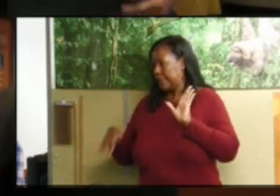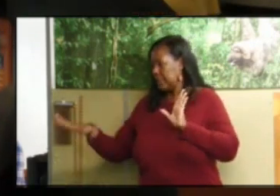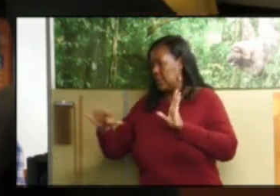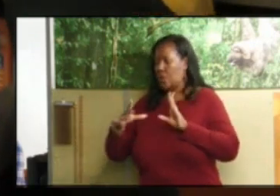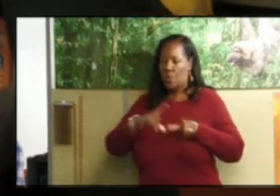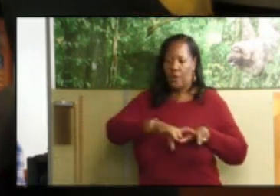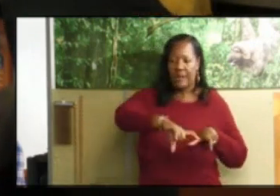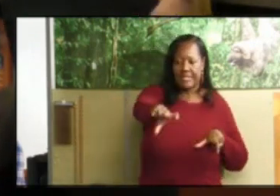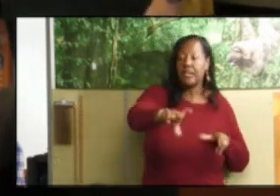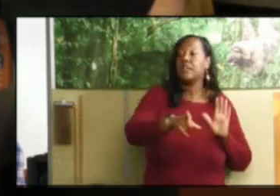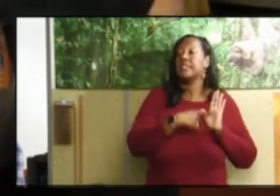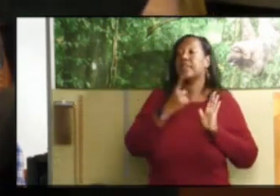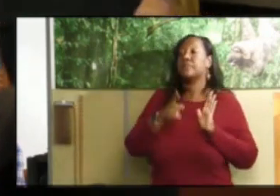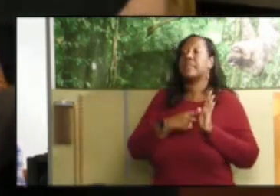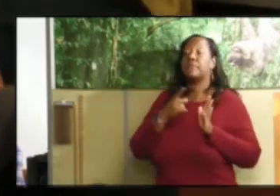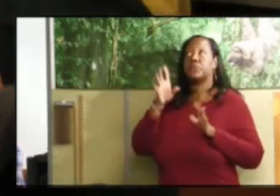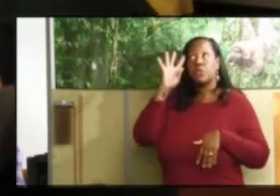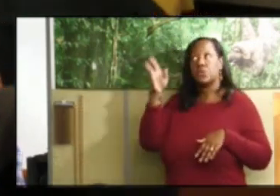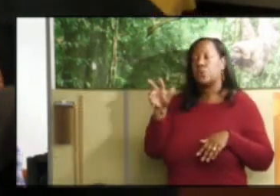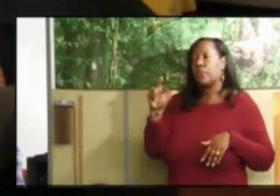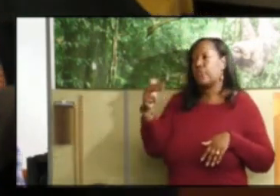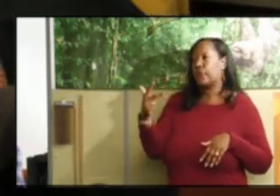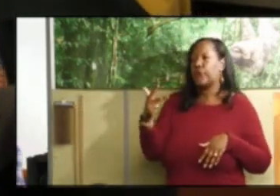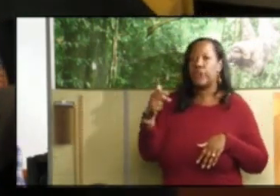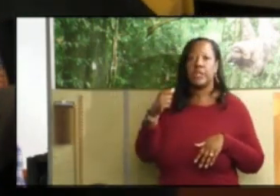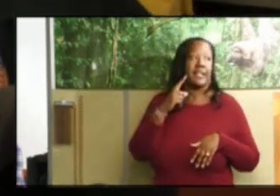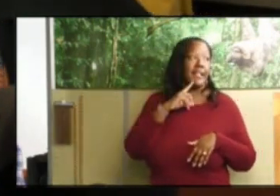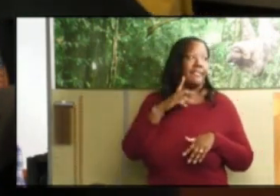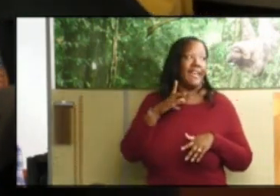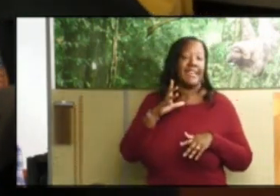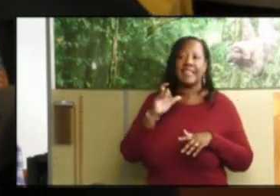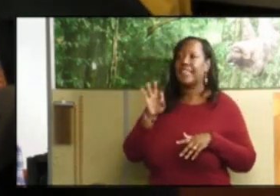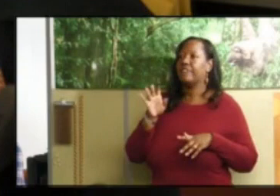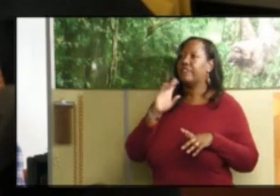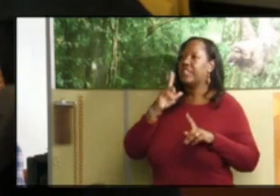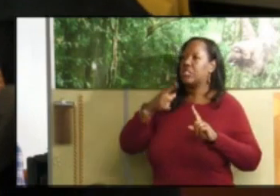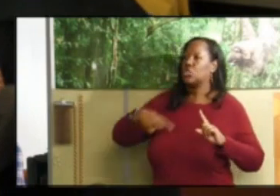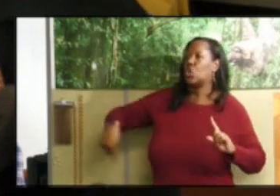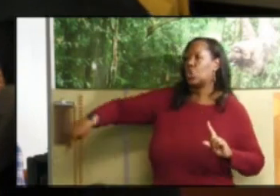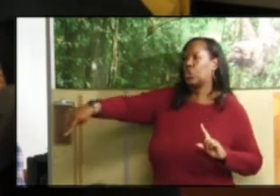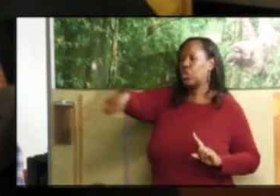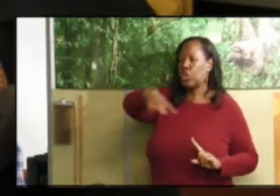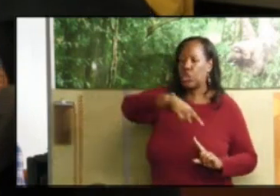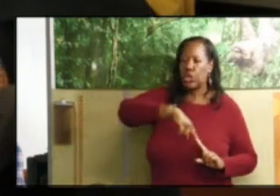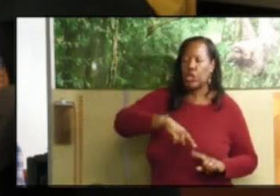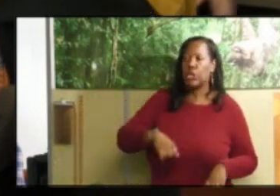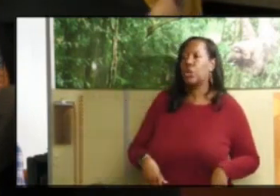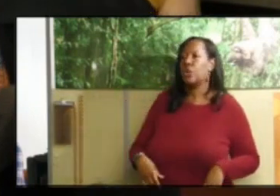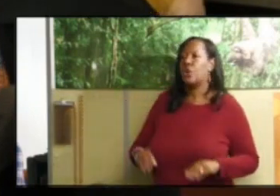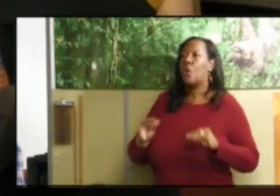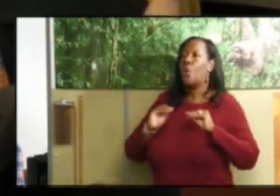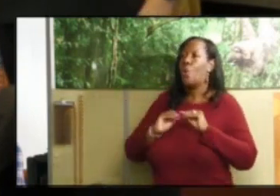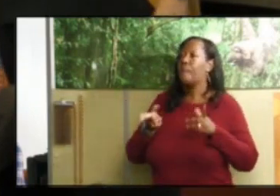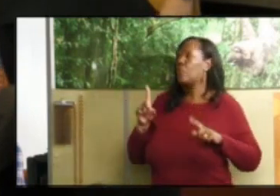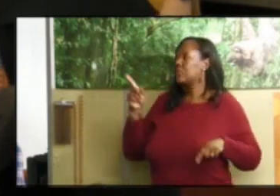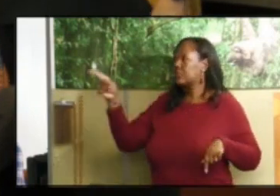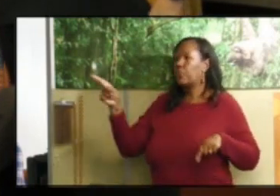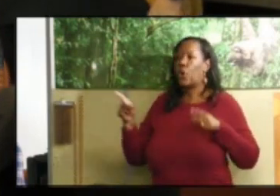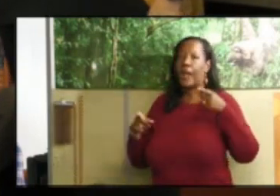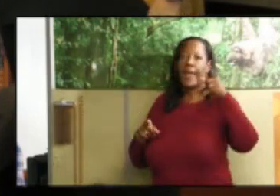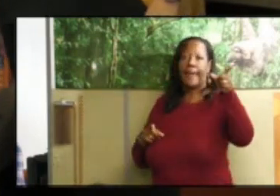Sometimes we'll do three, like having things in a more circular, more linear, more kind of spread out